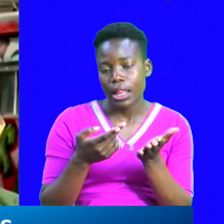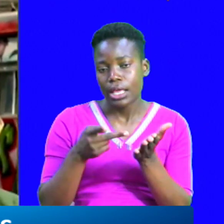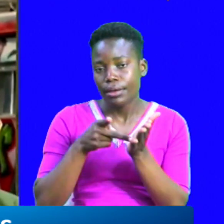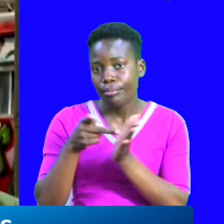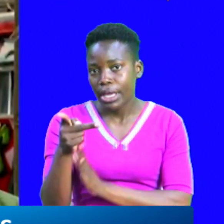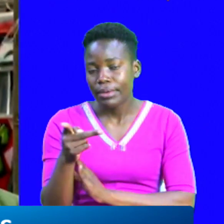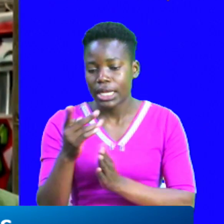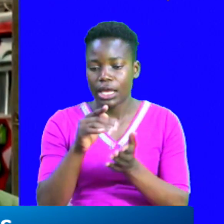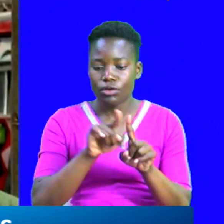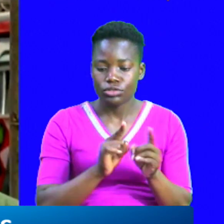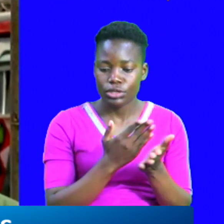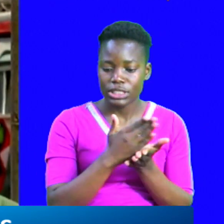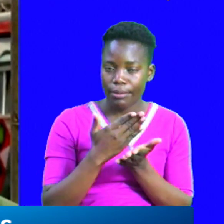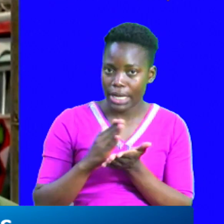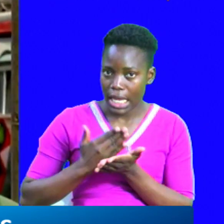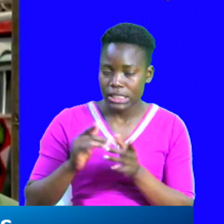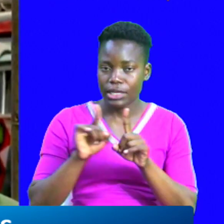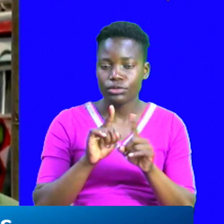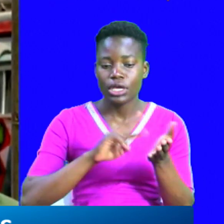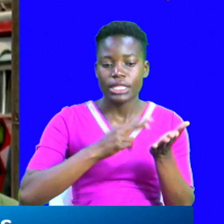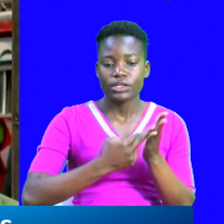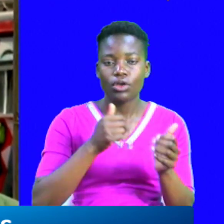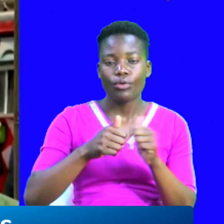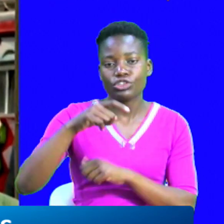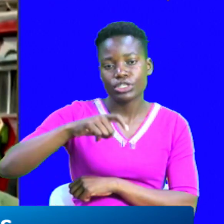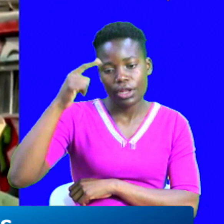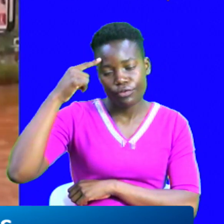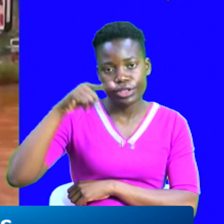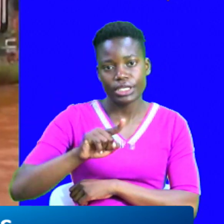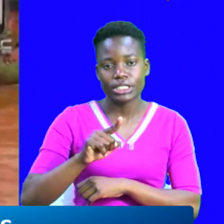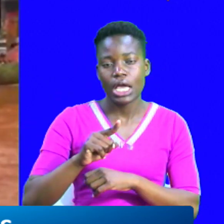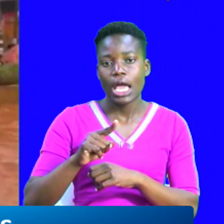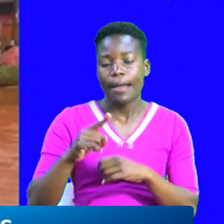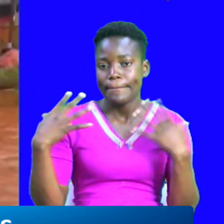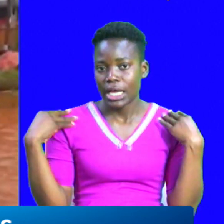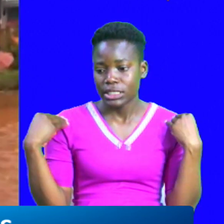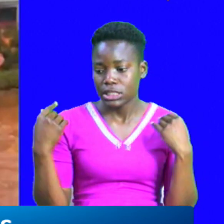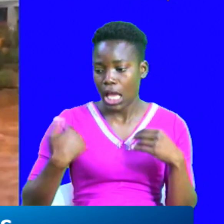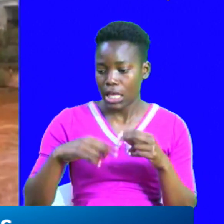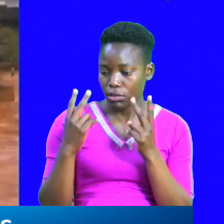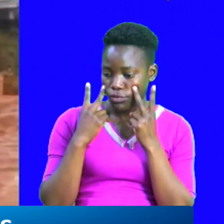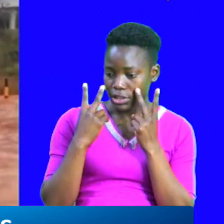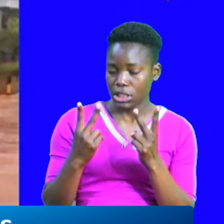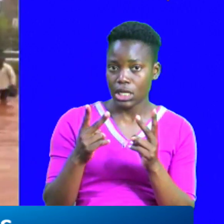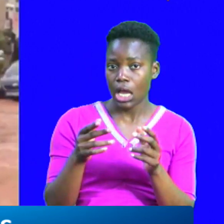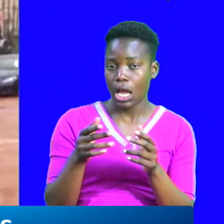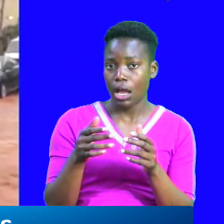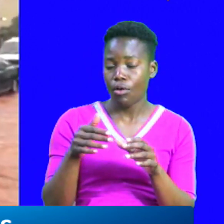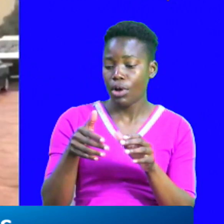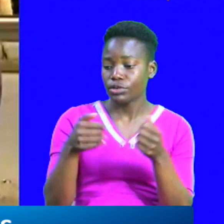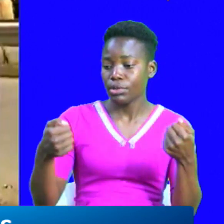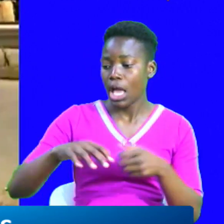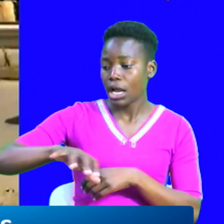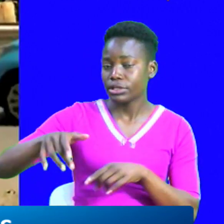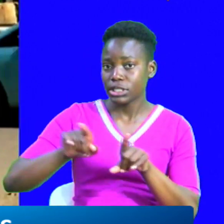the supplies and the material that we require for this particular exercise. Tulikuwa tumeona kwa magazeti counties na serikali